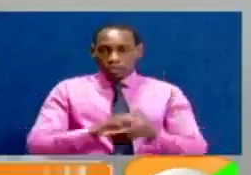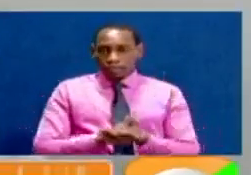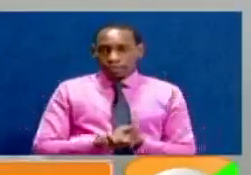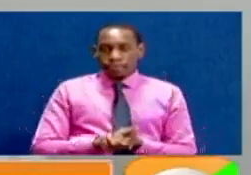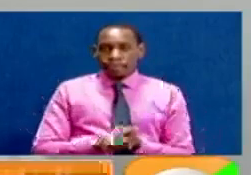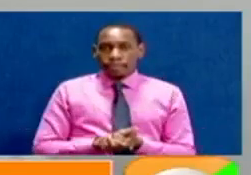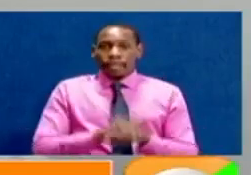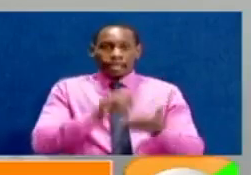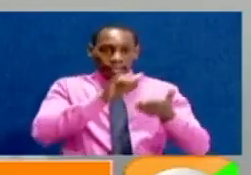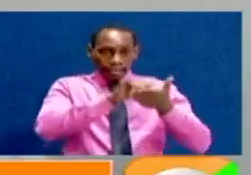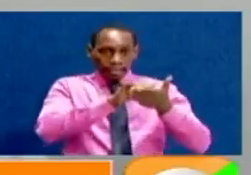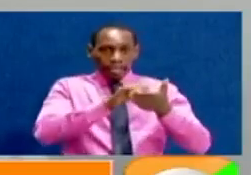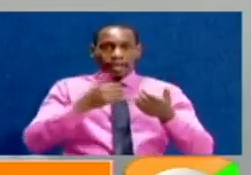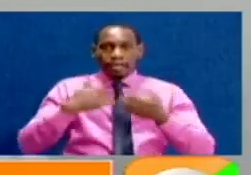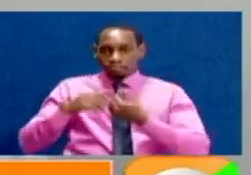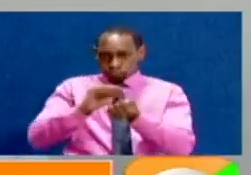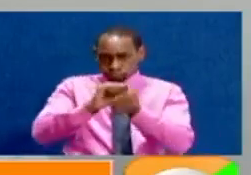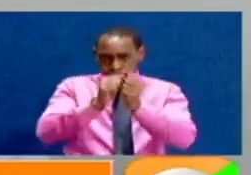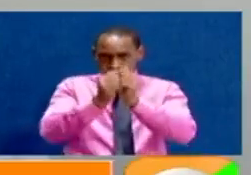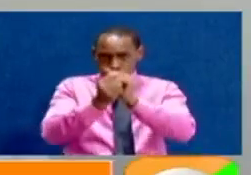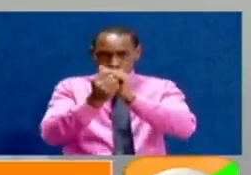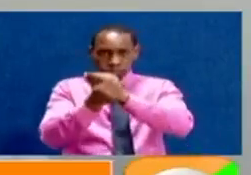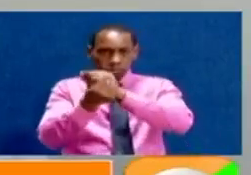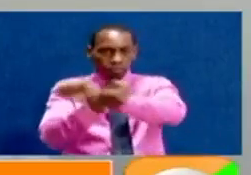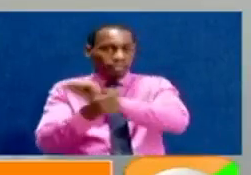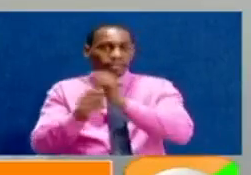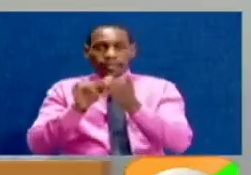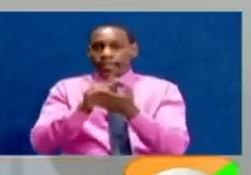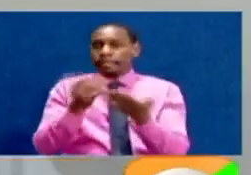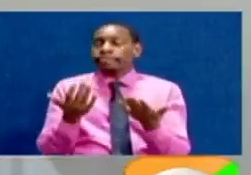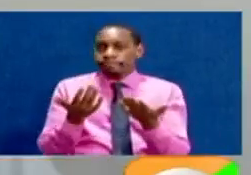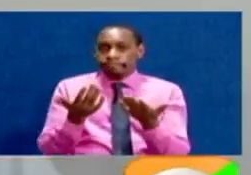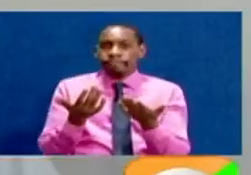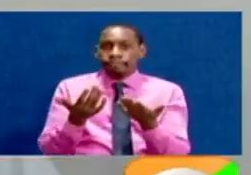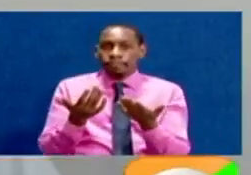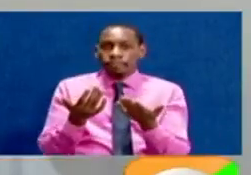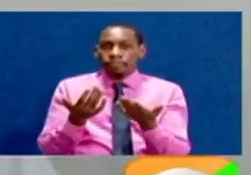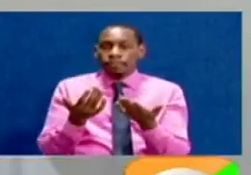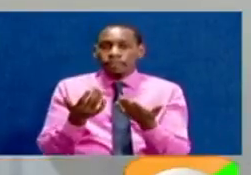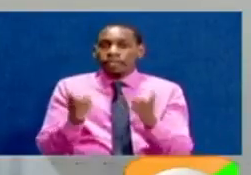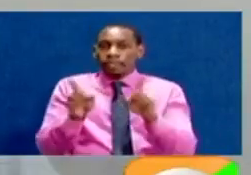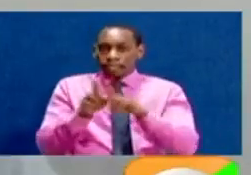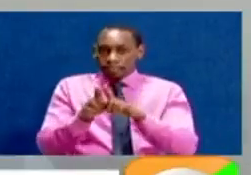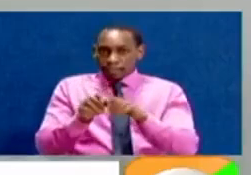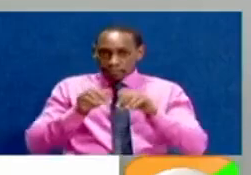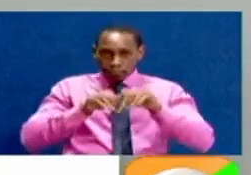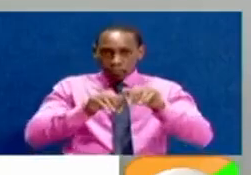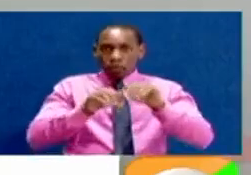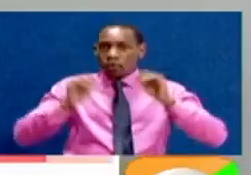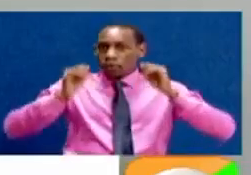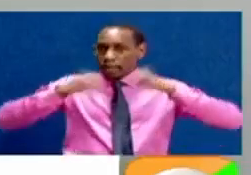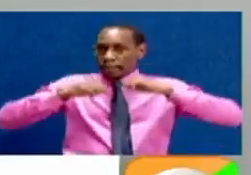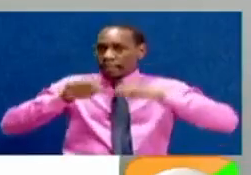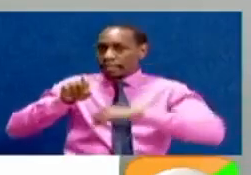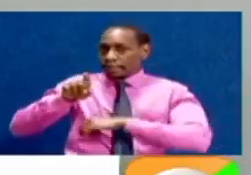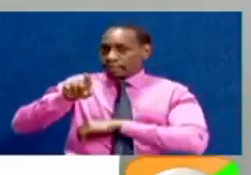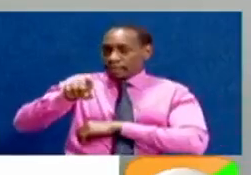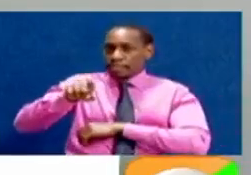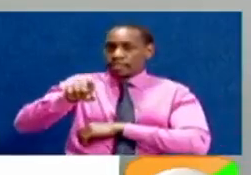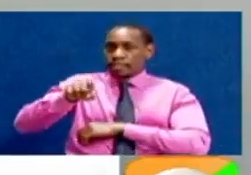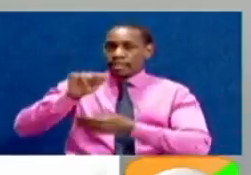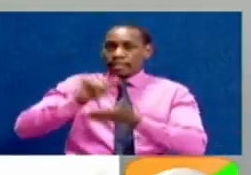that there was a mutation which seems to confer the ability of this virus